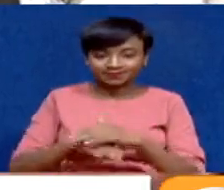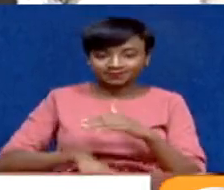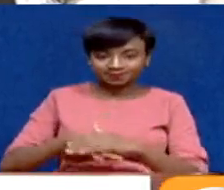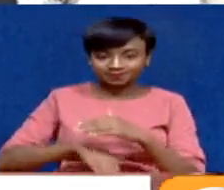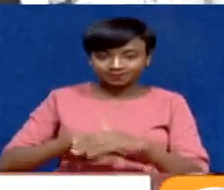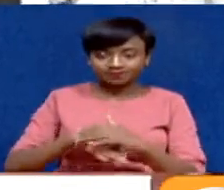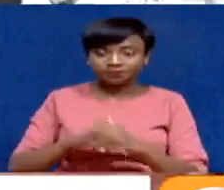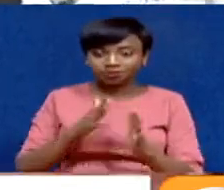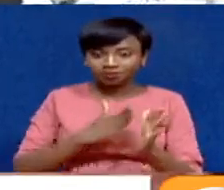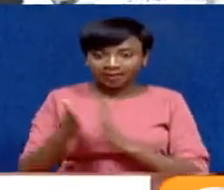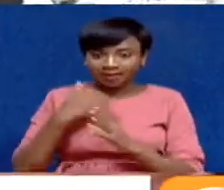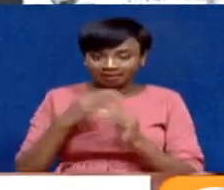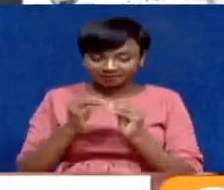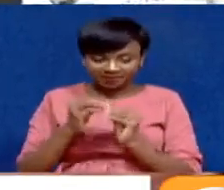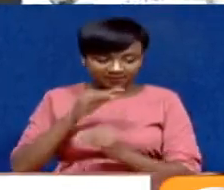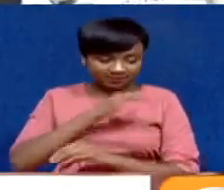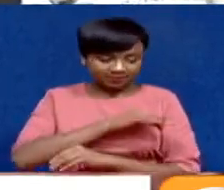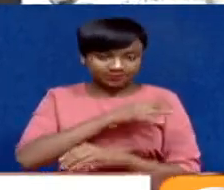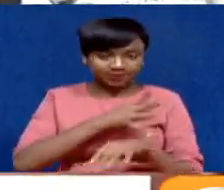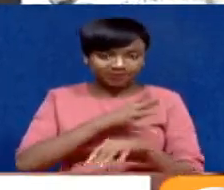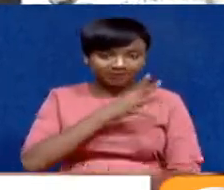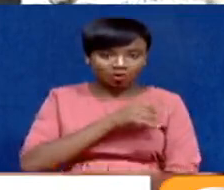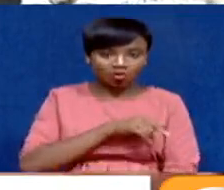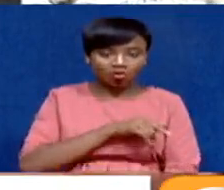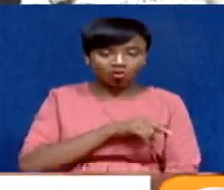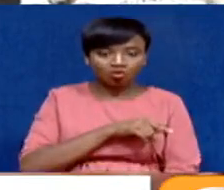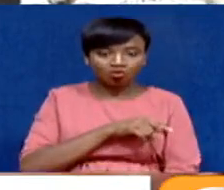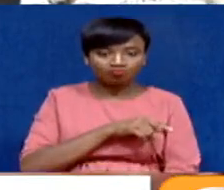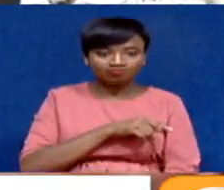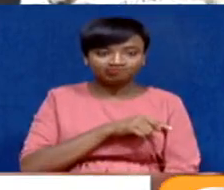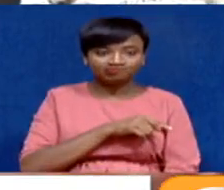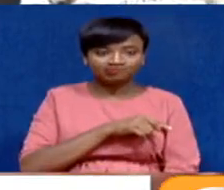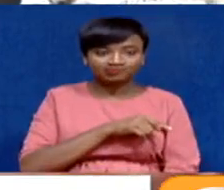walikuwa wakuwe na mkutano saa 11 jioni. So